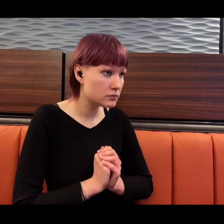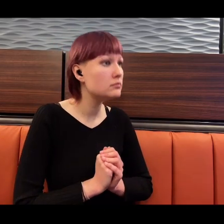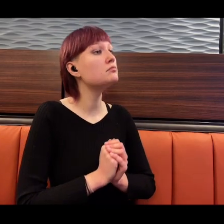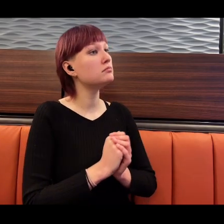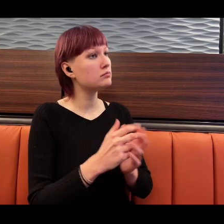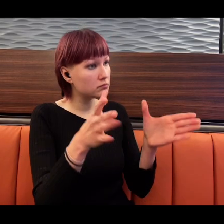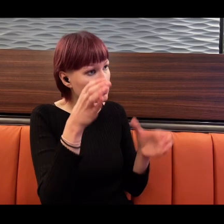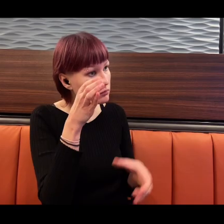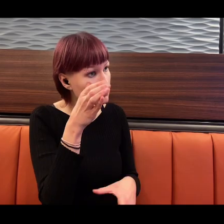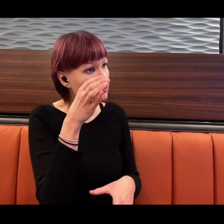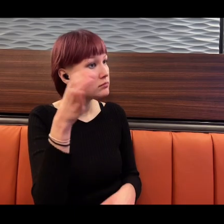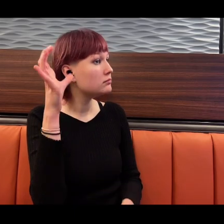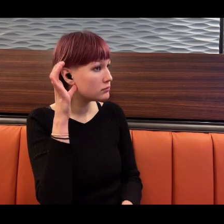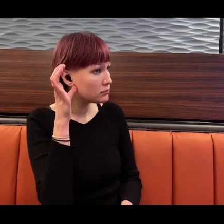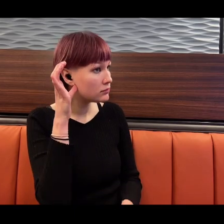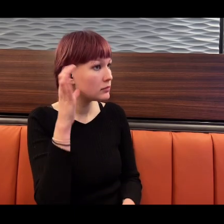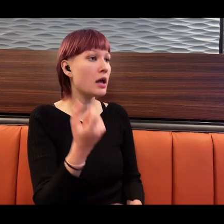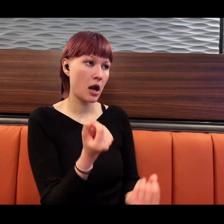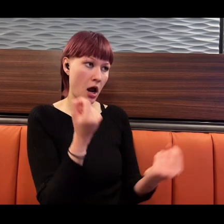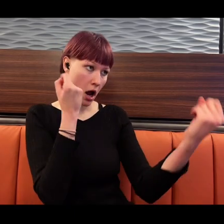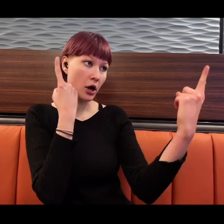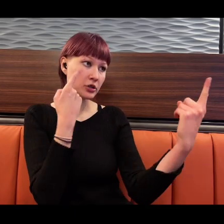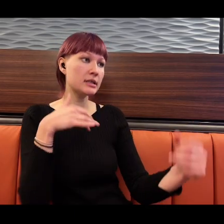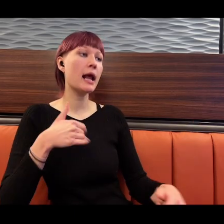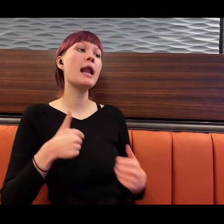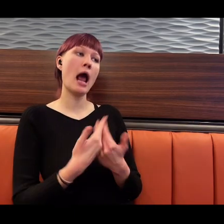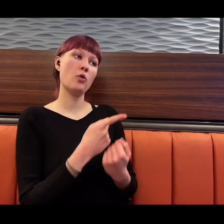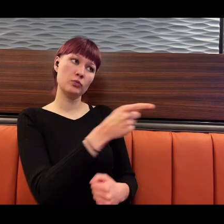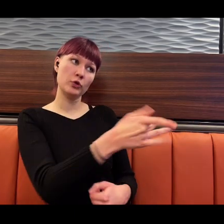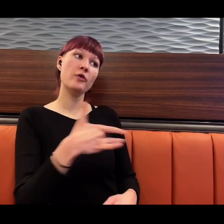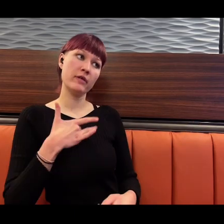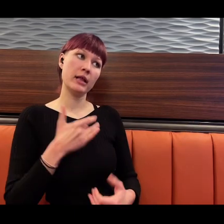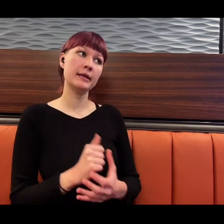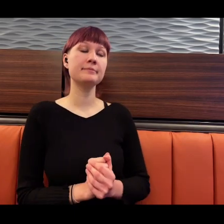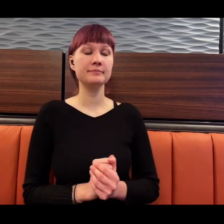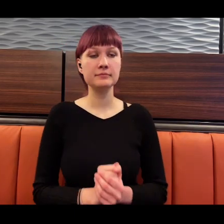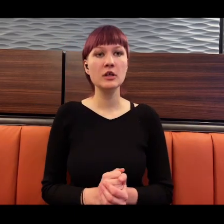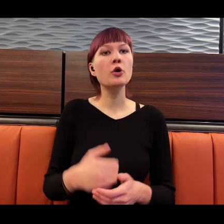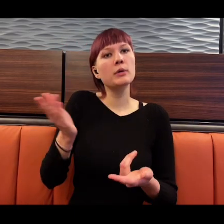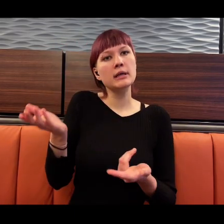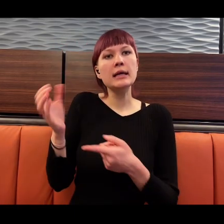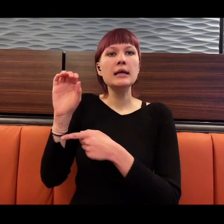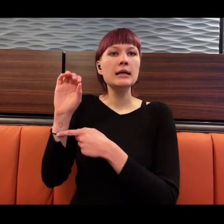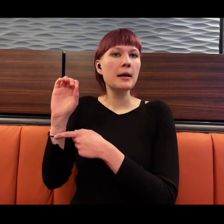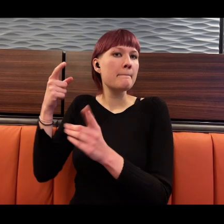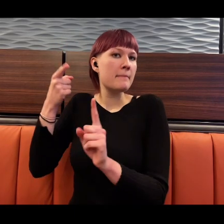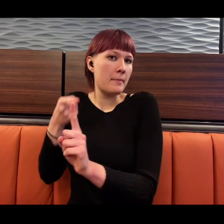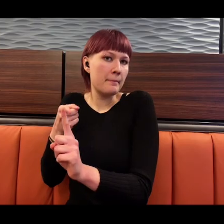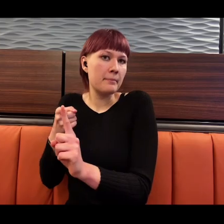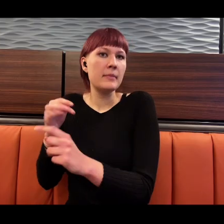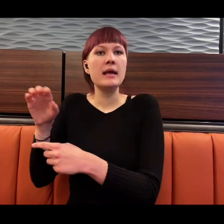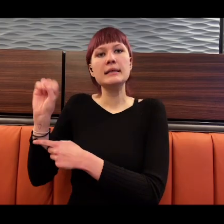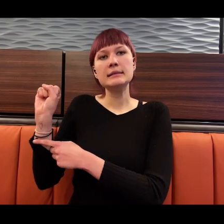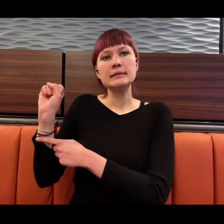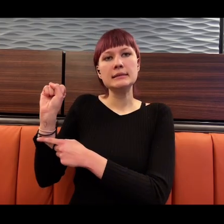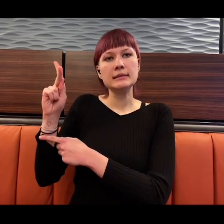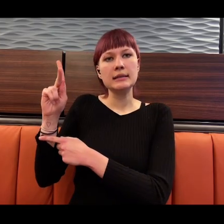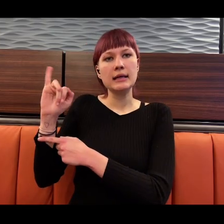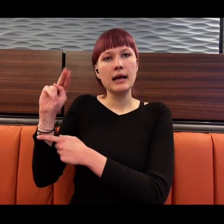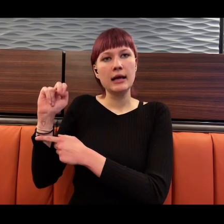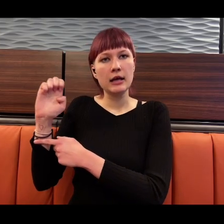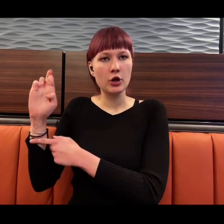the person is dealing with. If you remember B.F. Skinner and John Watson, then you remember behaviorism. Behavioral